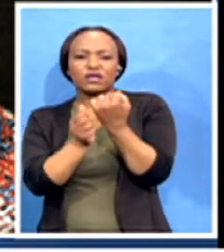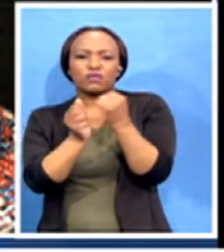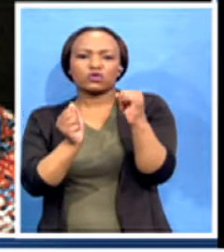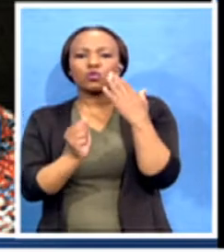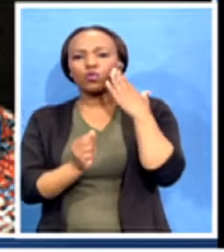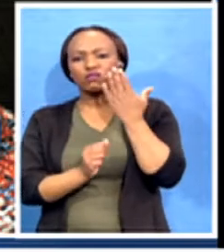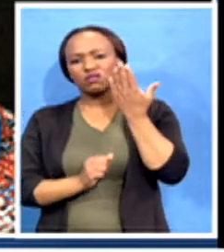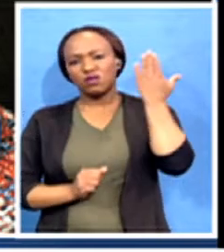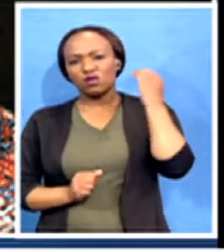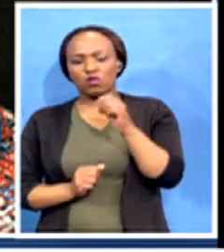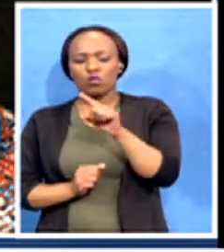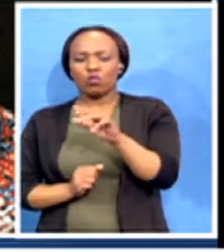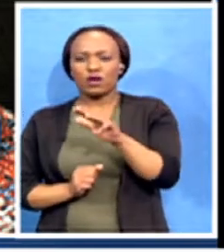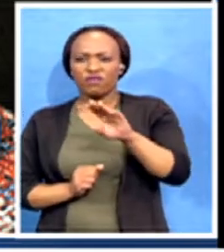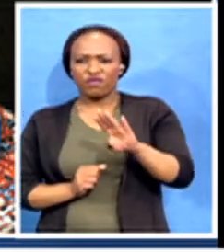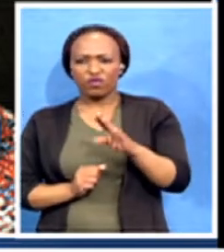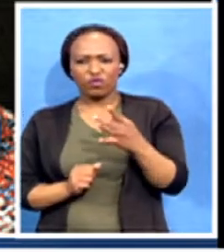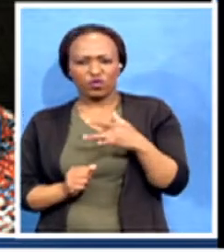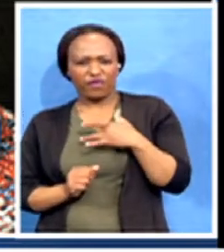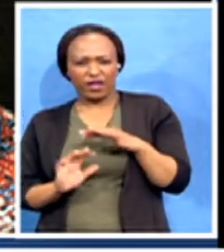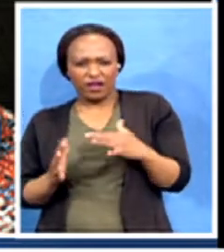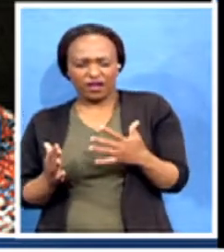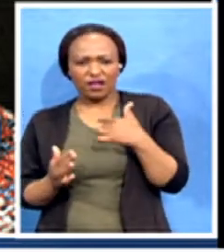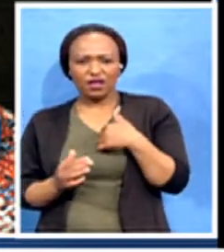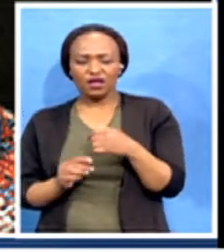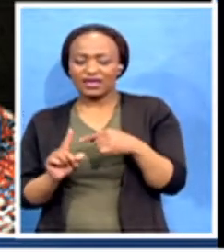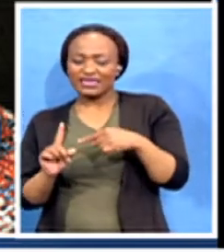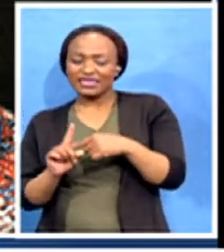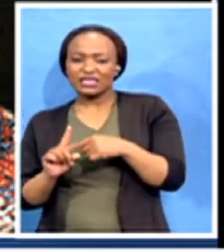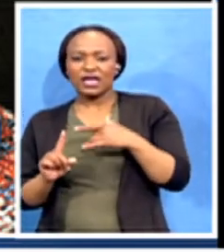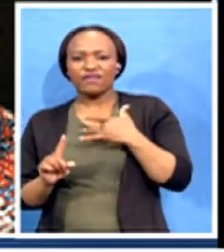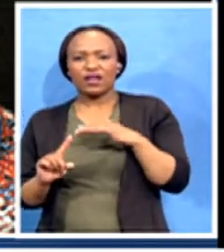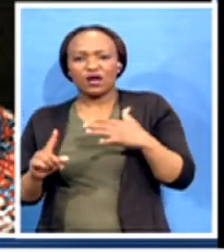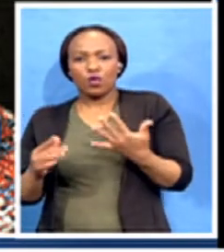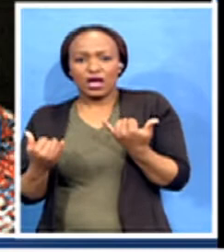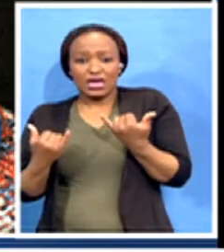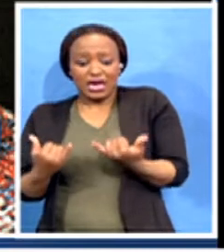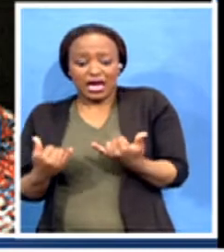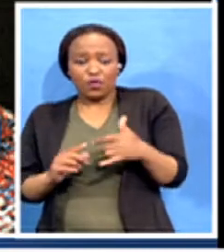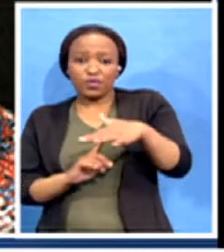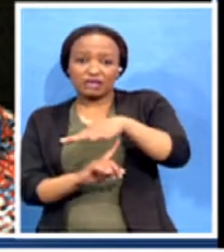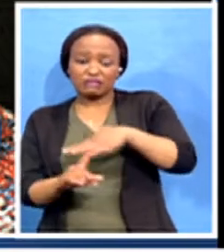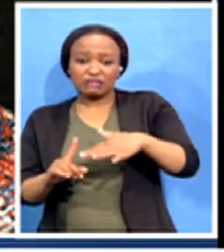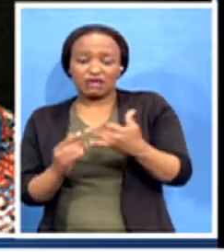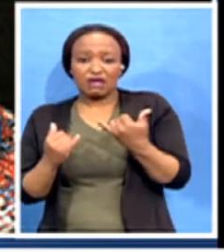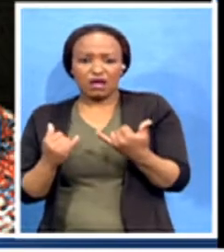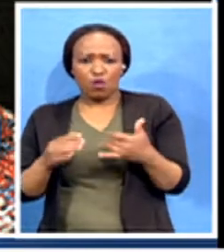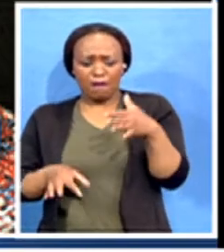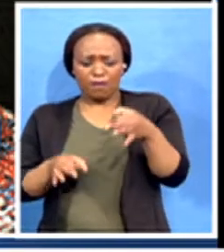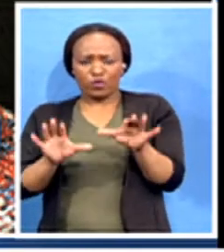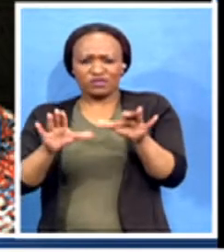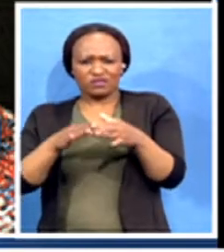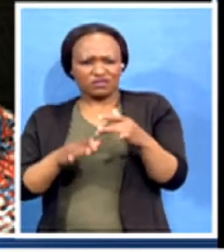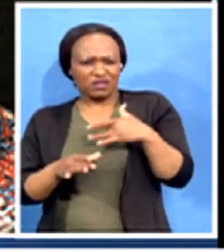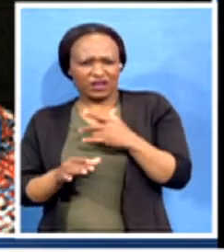in 1994. How do you think Mr. George Bizos felt about the current state of politics in South